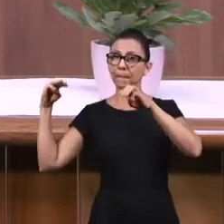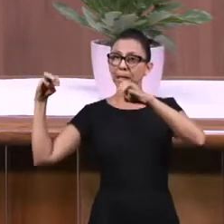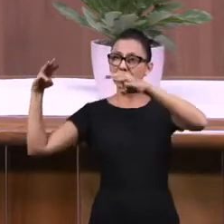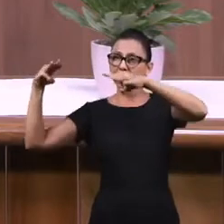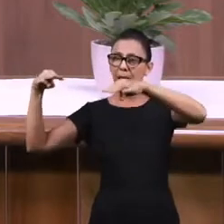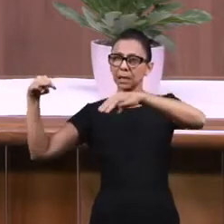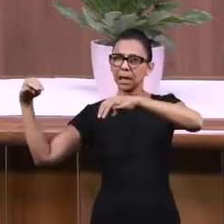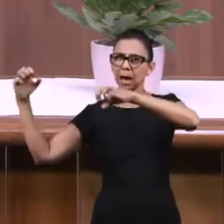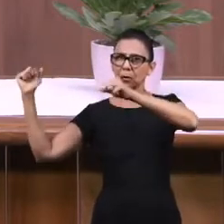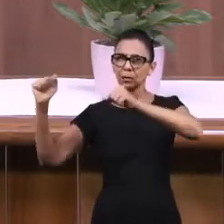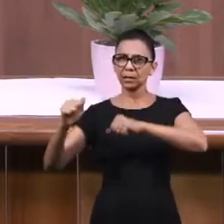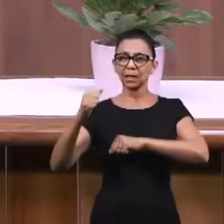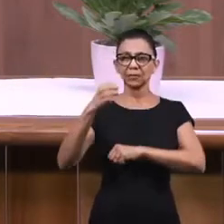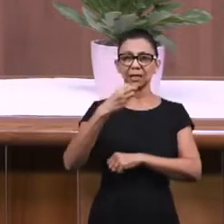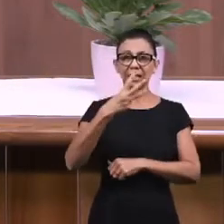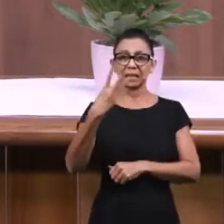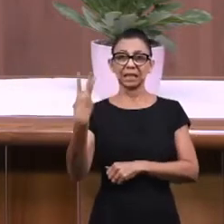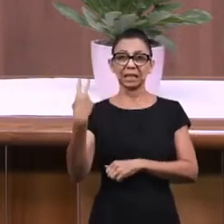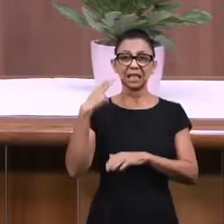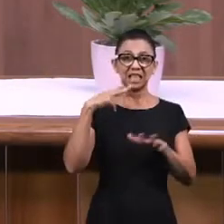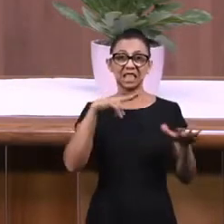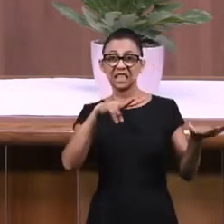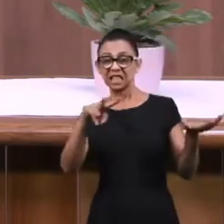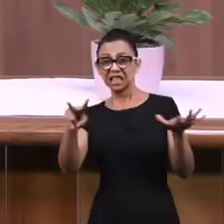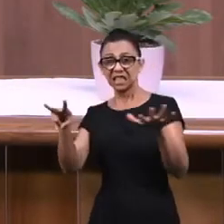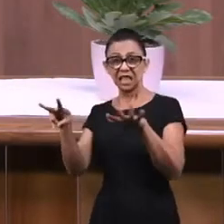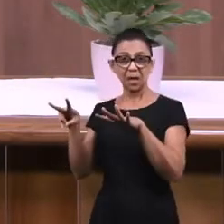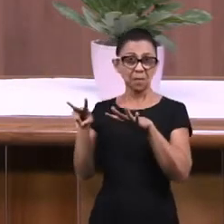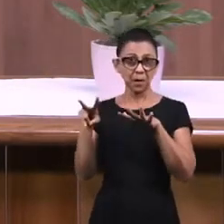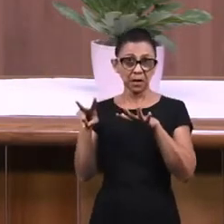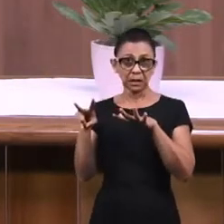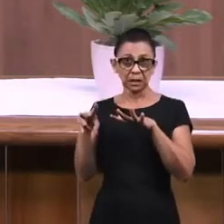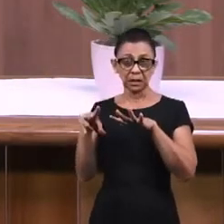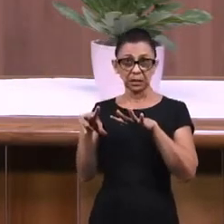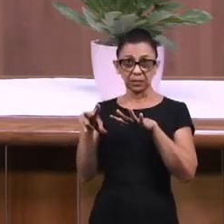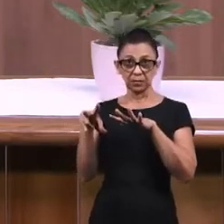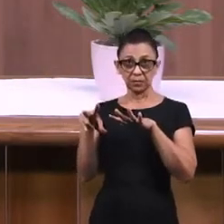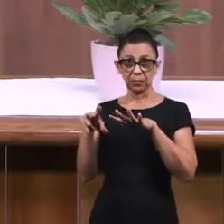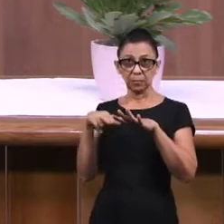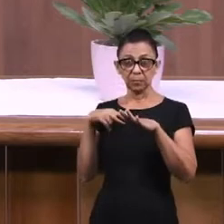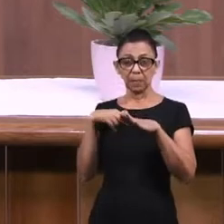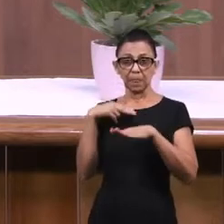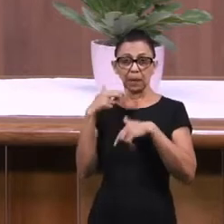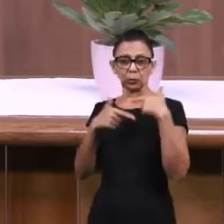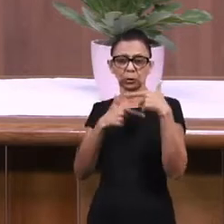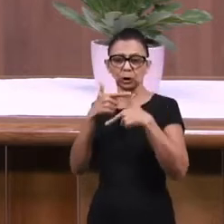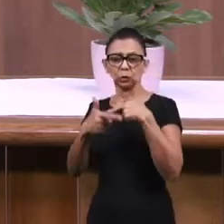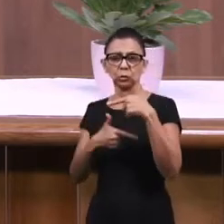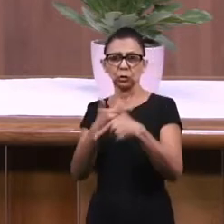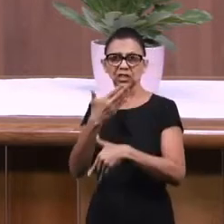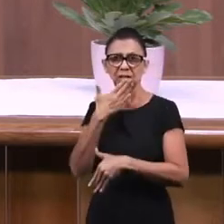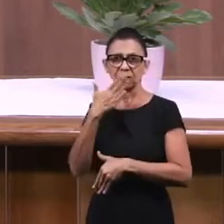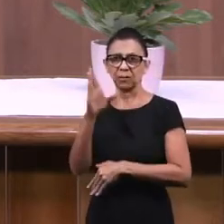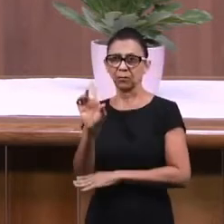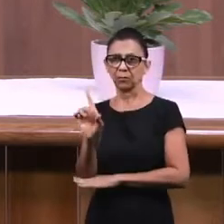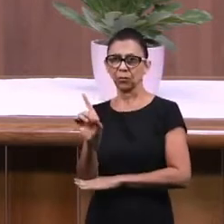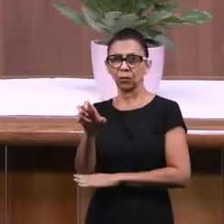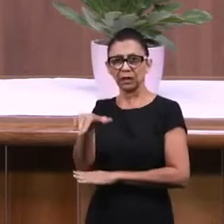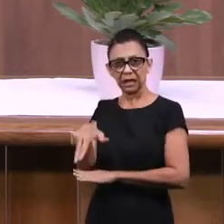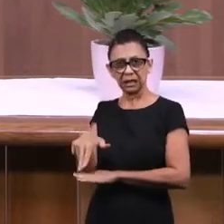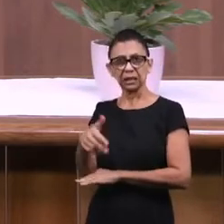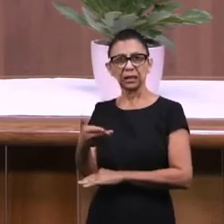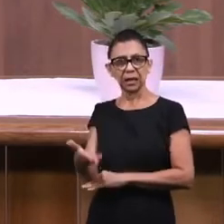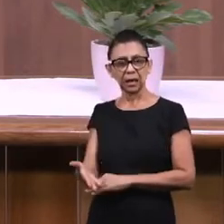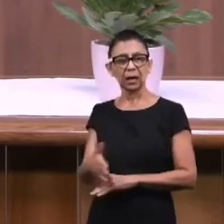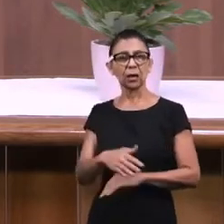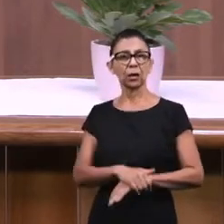an archangel was fighting for him for 3 weeks. Not coincidentally, certainly the 3 weeks, the 21 days